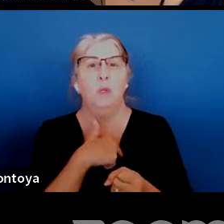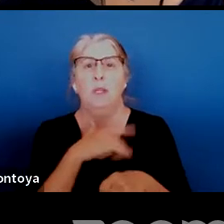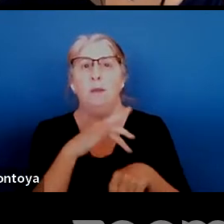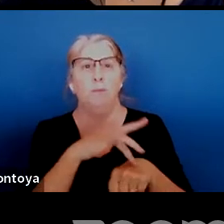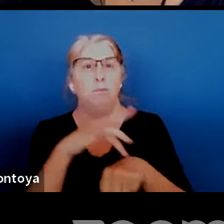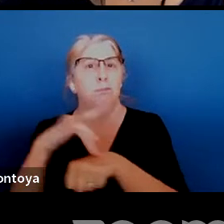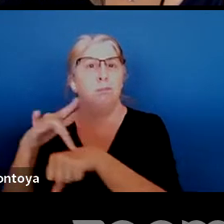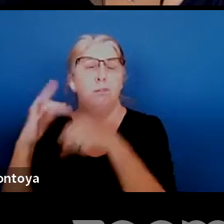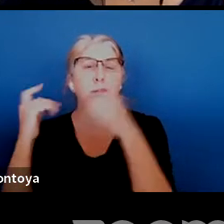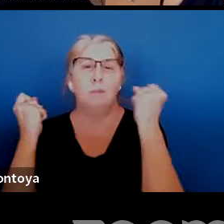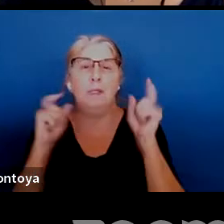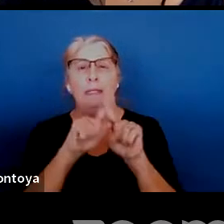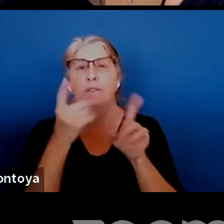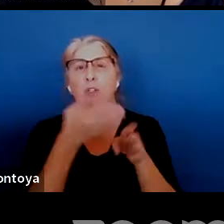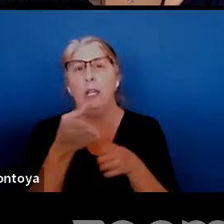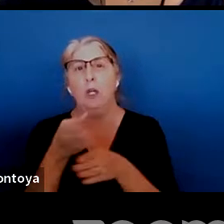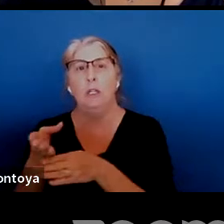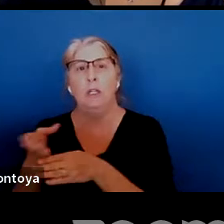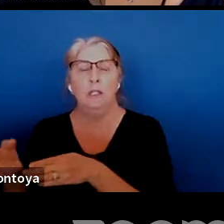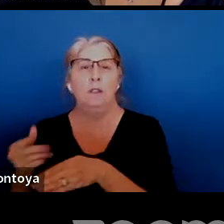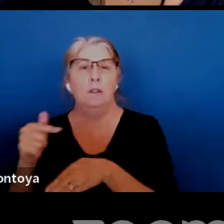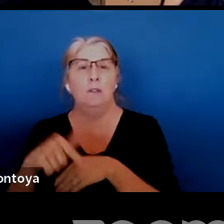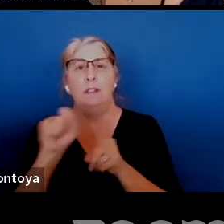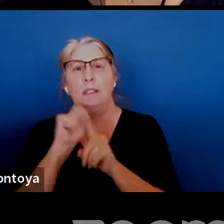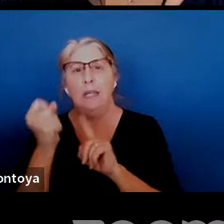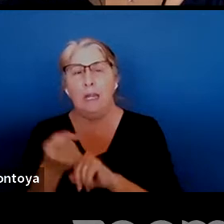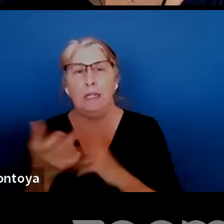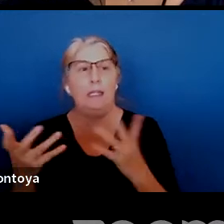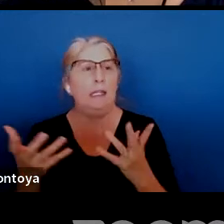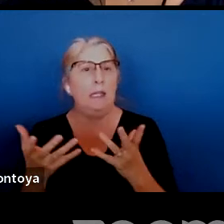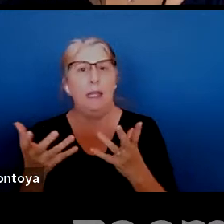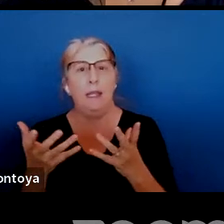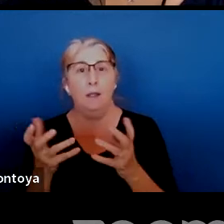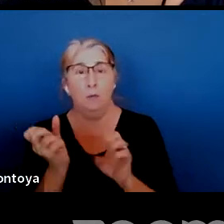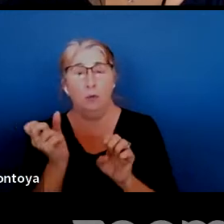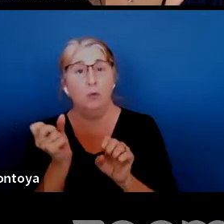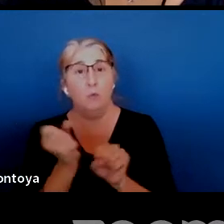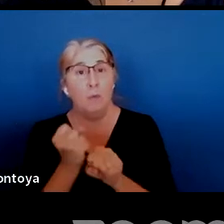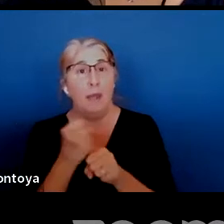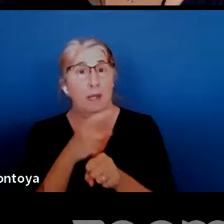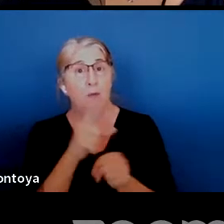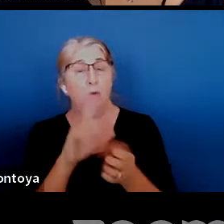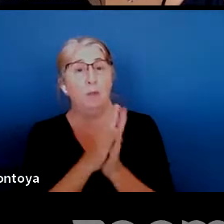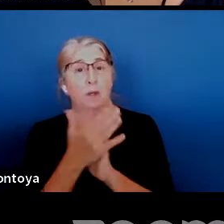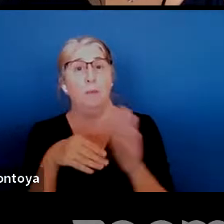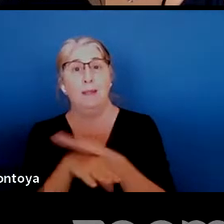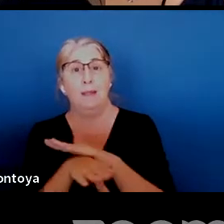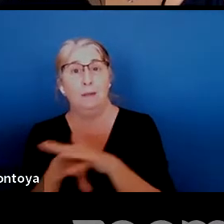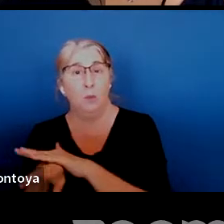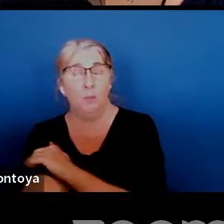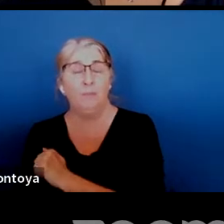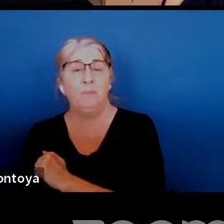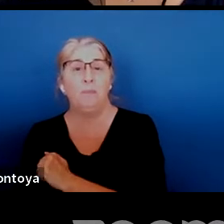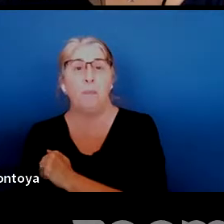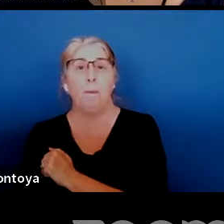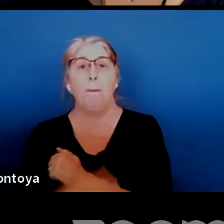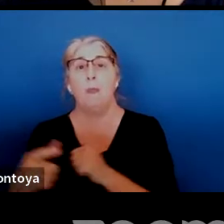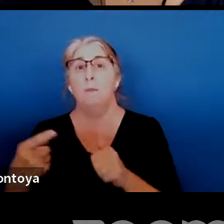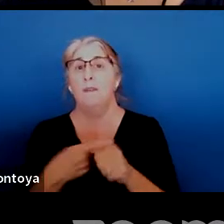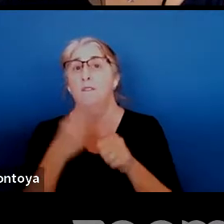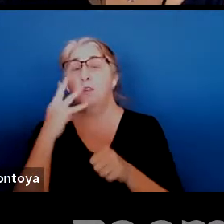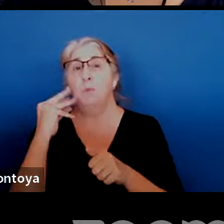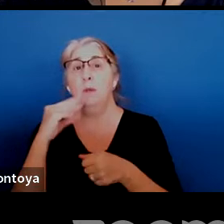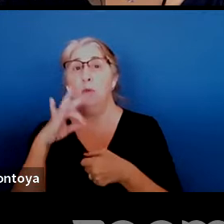of our society and making them accessible. Well, my first experience voting,